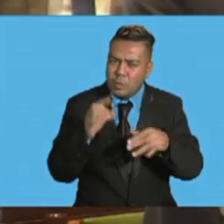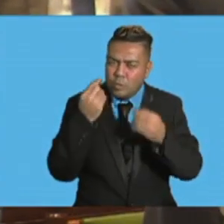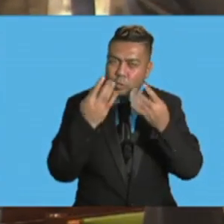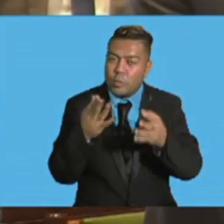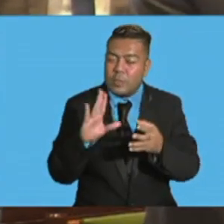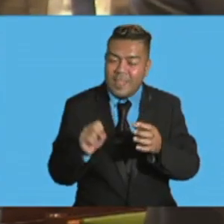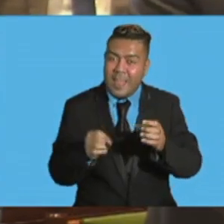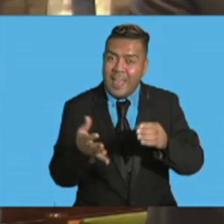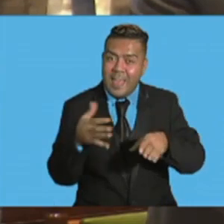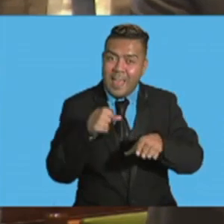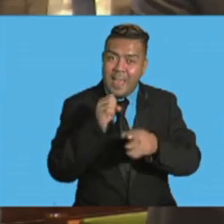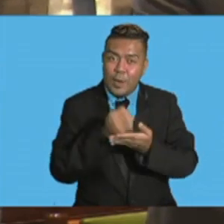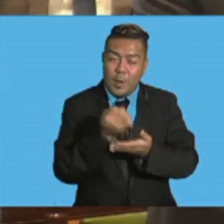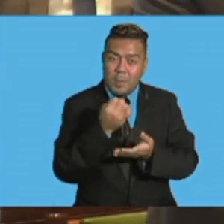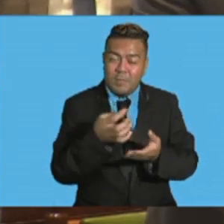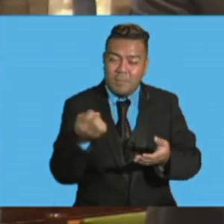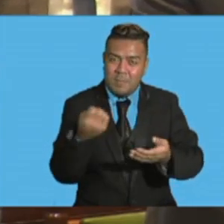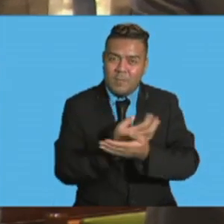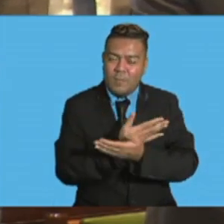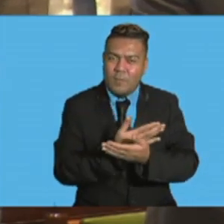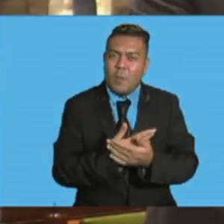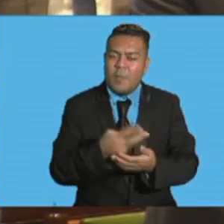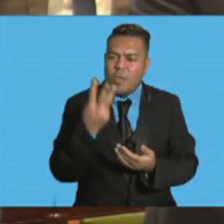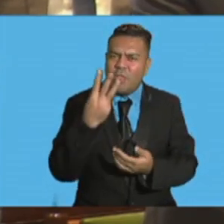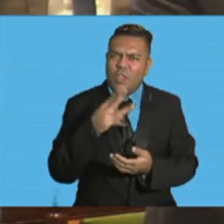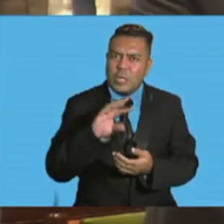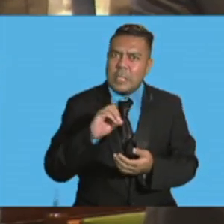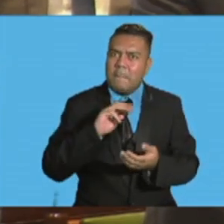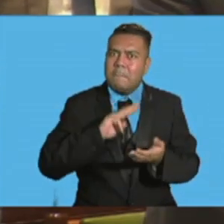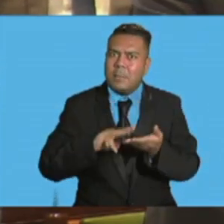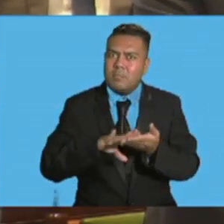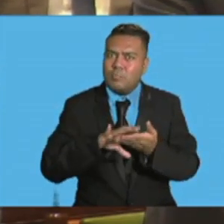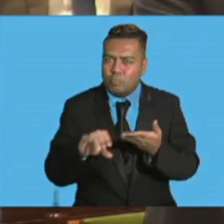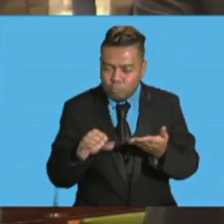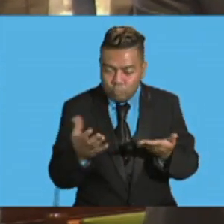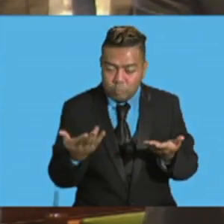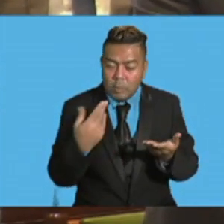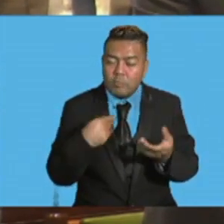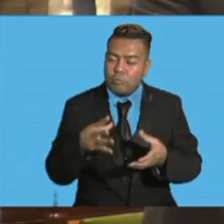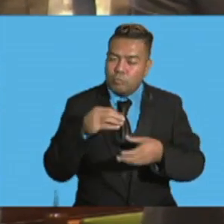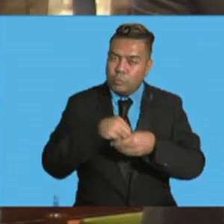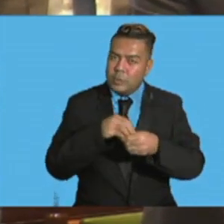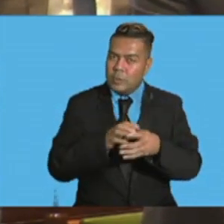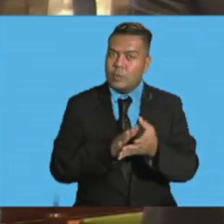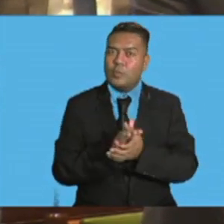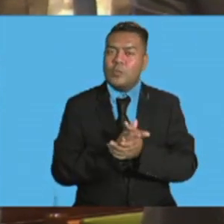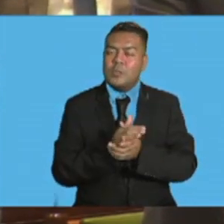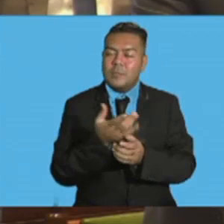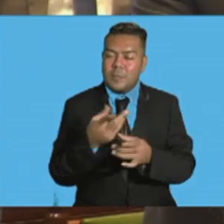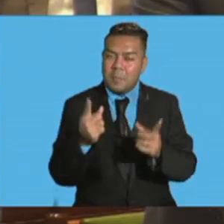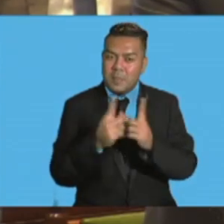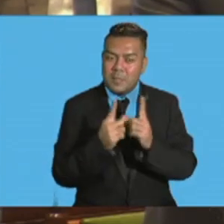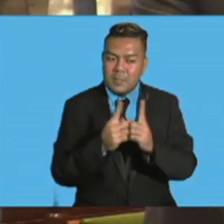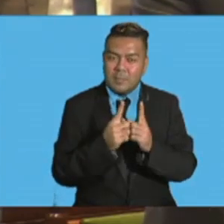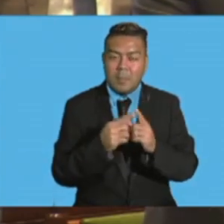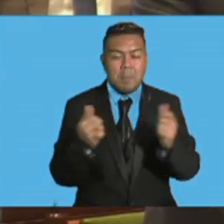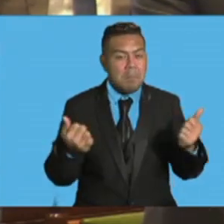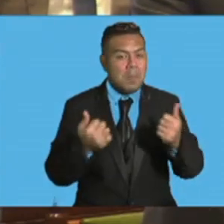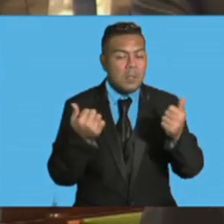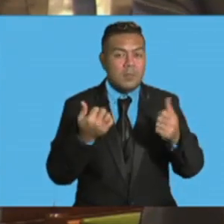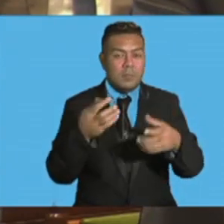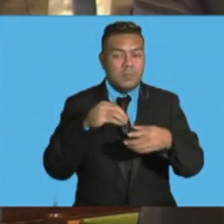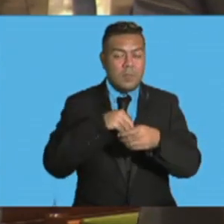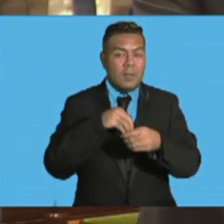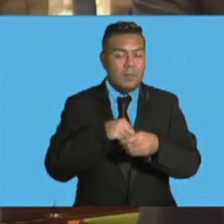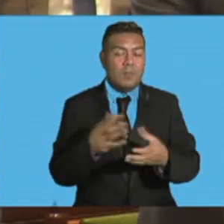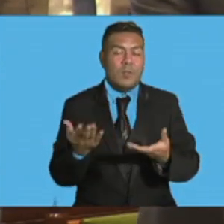overall economic impact from hosting the ADB meeting was over $30 million, with the exemplary level of interest shown for meeting. Many delegates had brought their